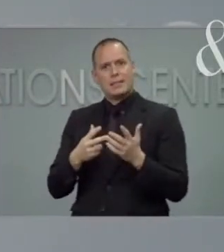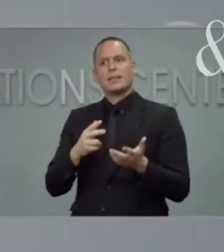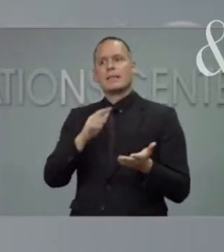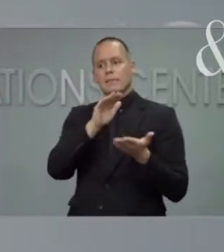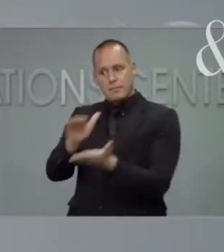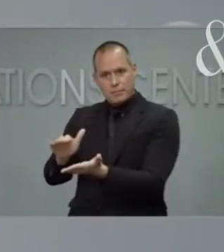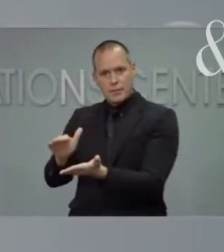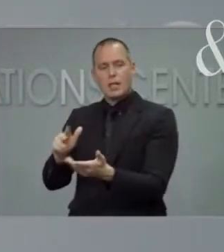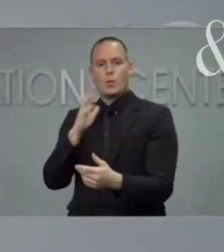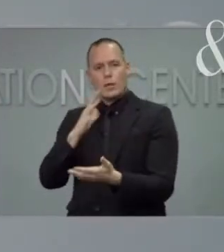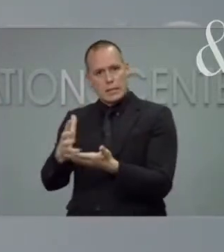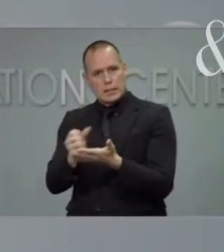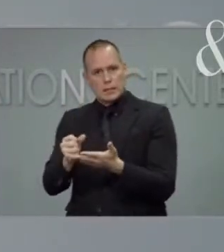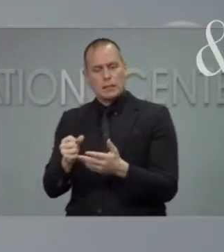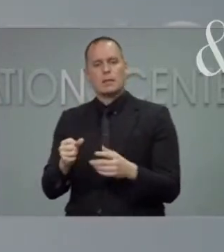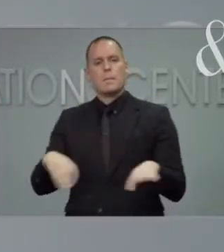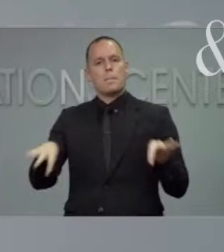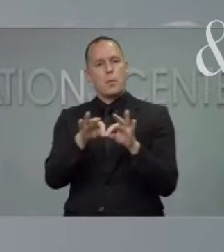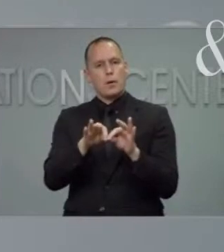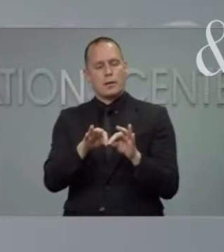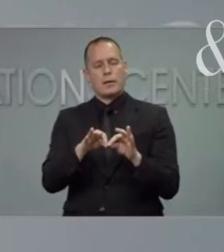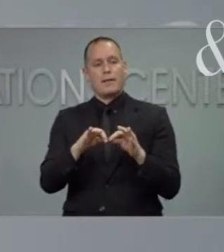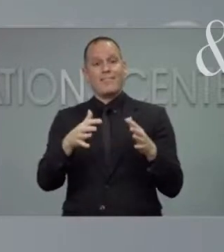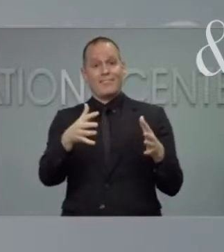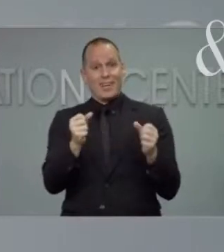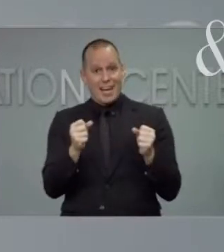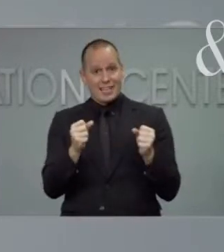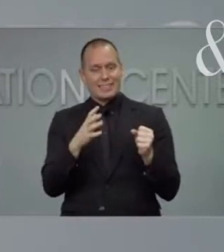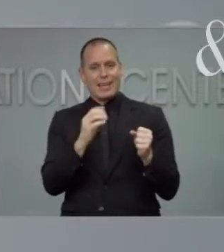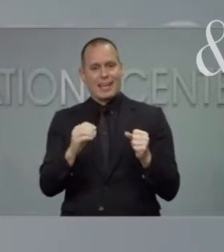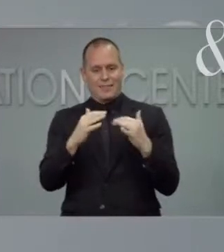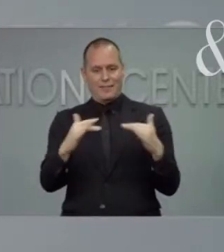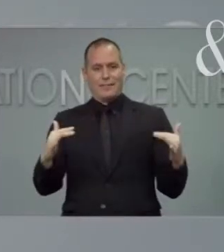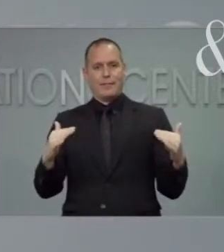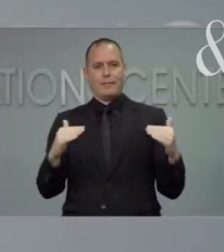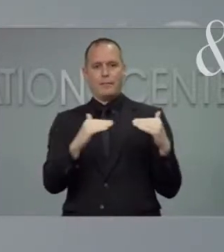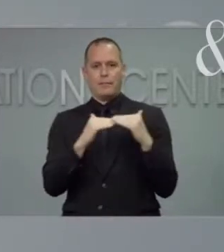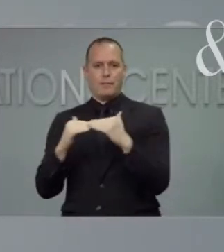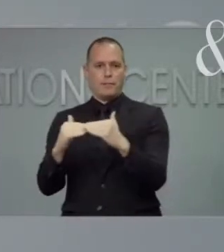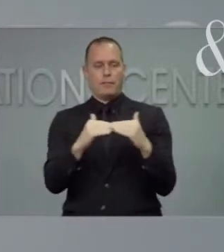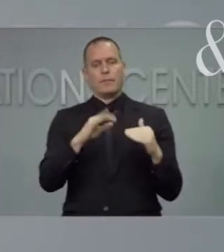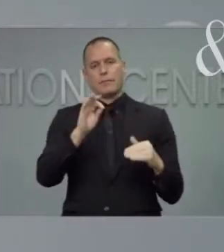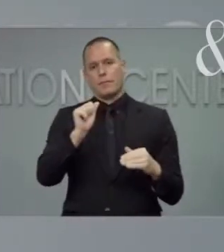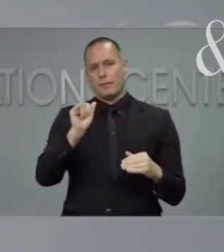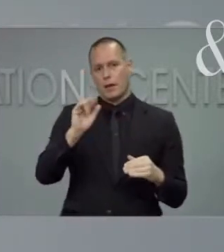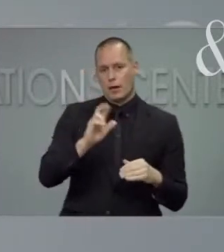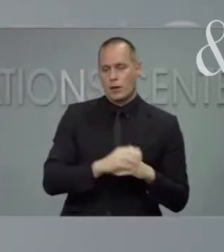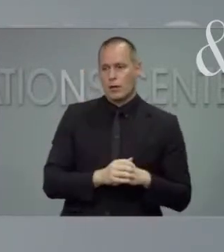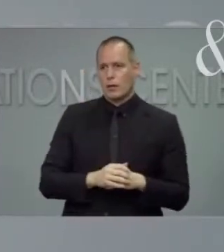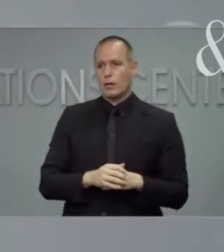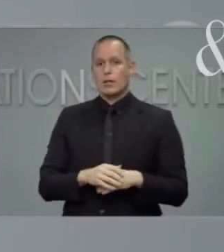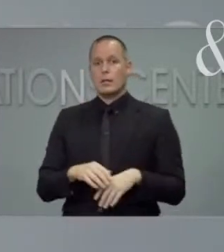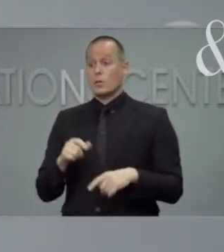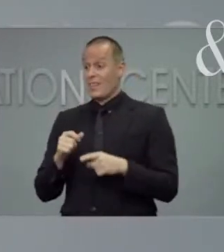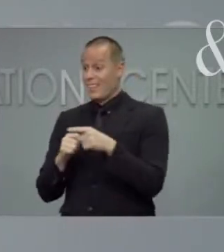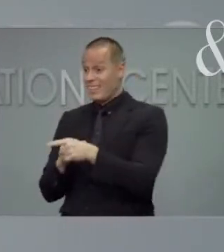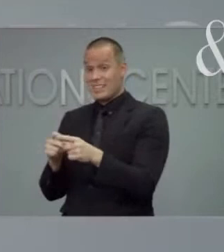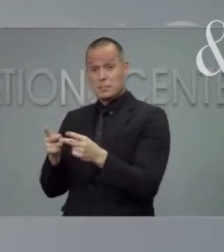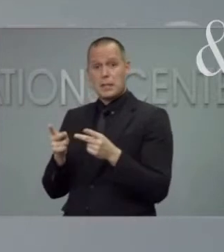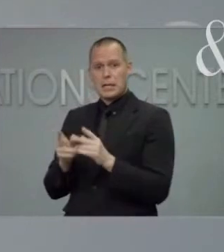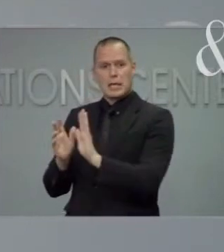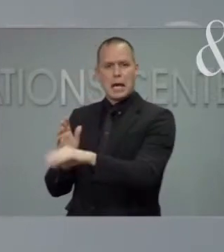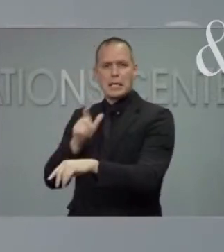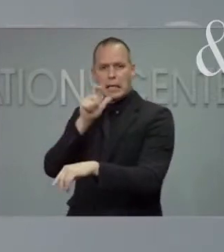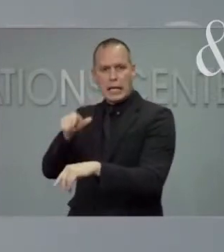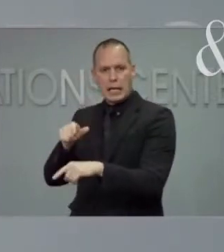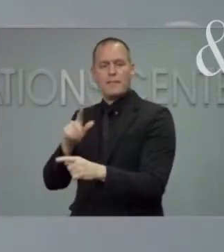and fair. So we do think this new formula is better at matching up where are people unvaccinated and matching it with vaccine there and making